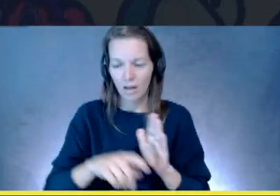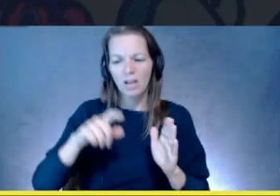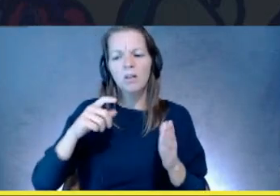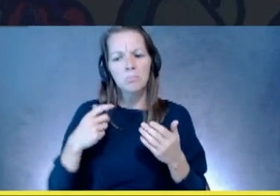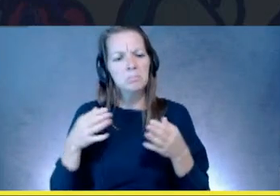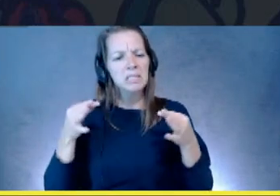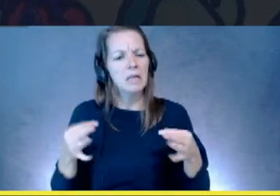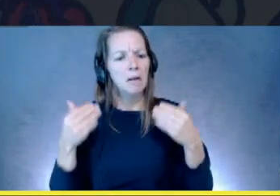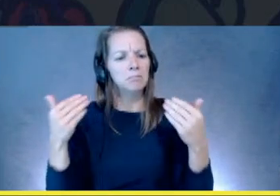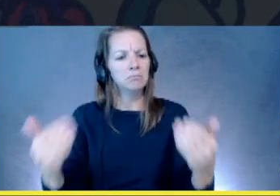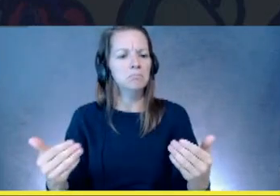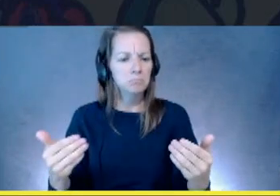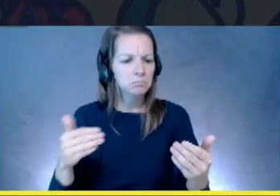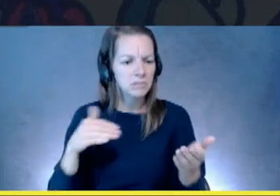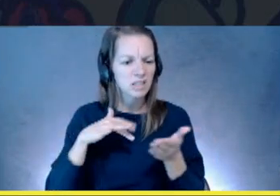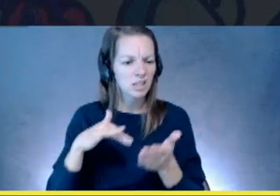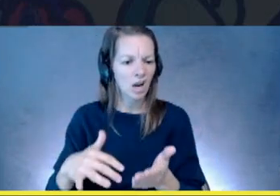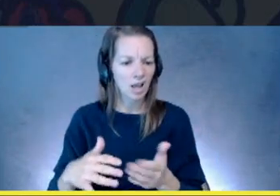Next slide, please.